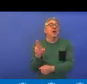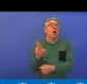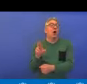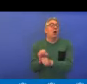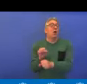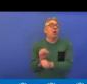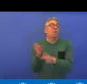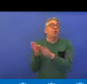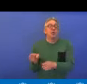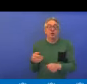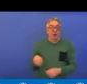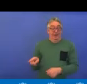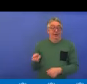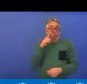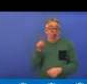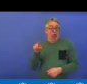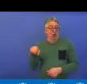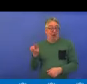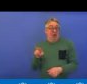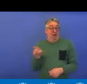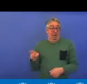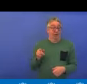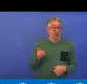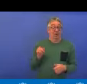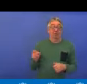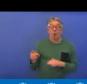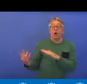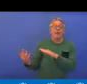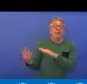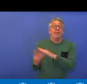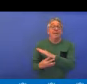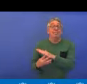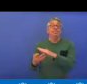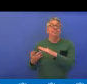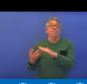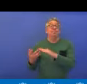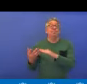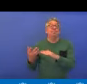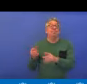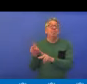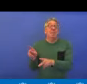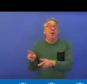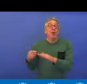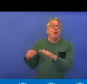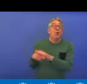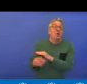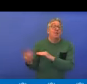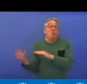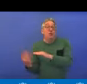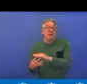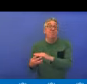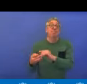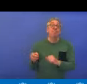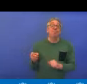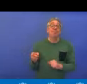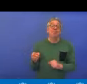those articles are being met with respect to displaced and stateless persons. So we're happy to share that with those that might wish to reach out to